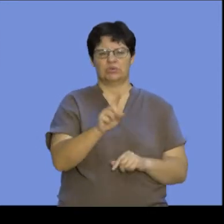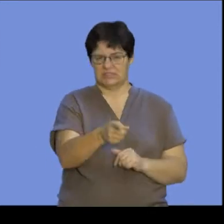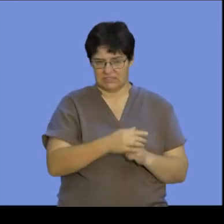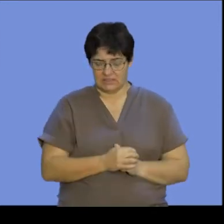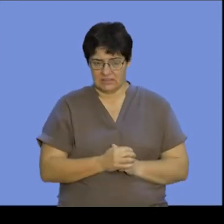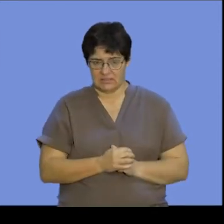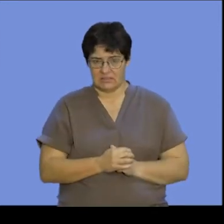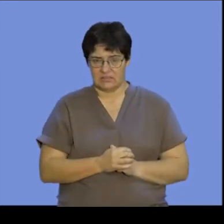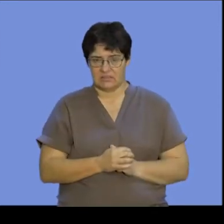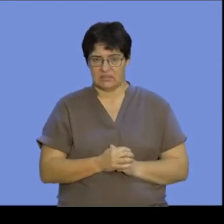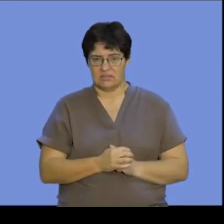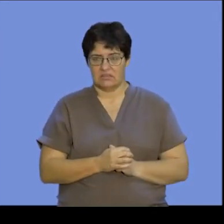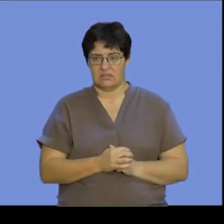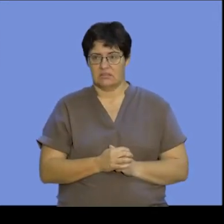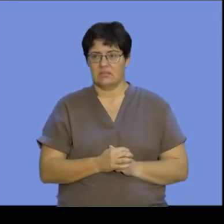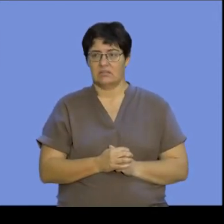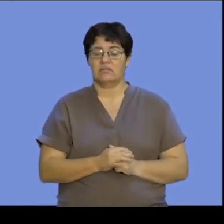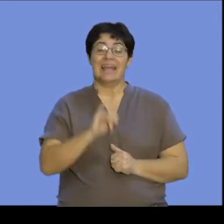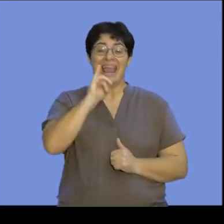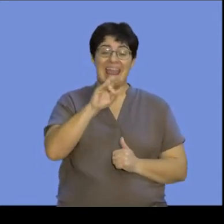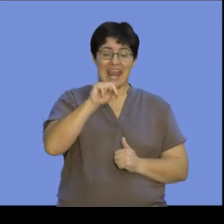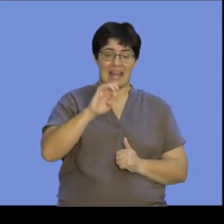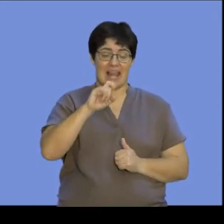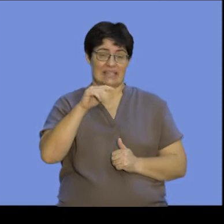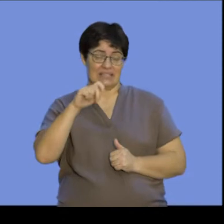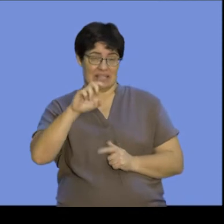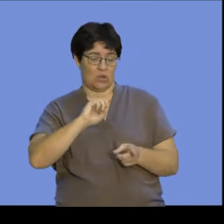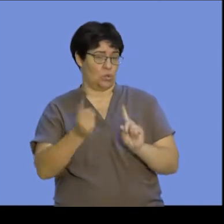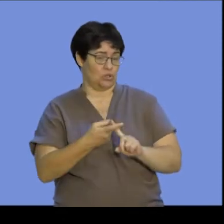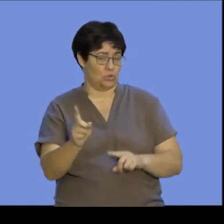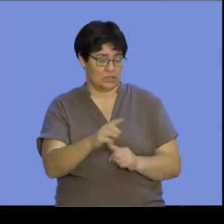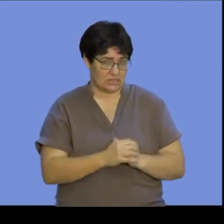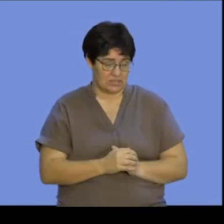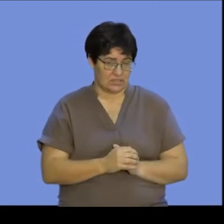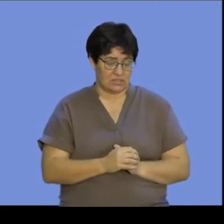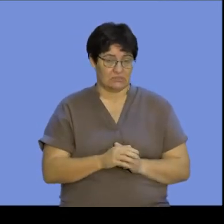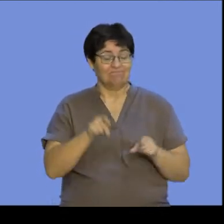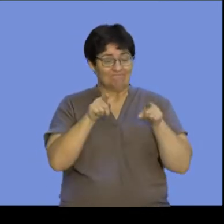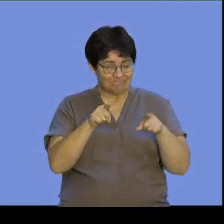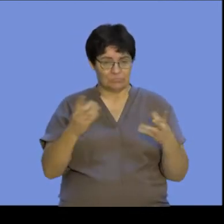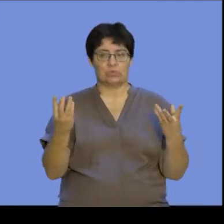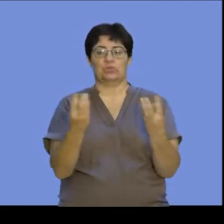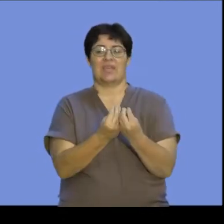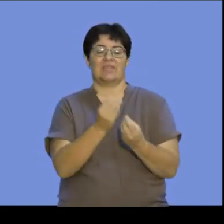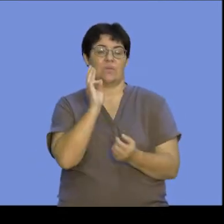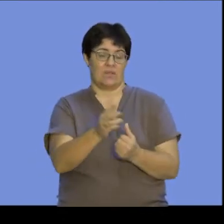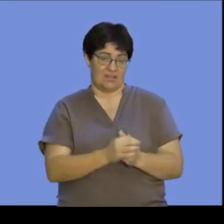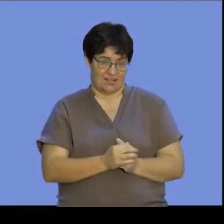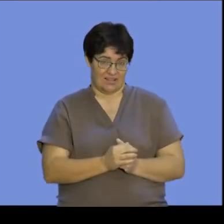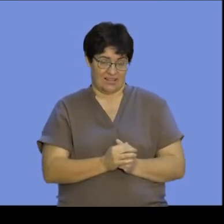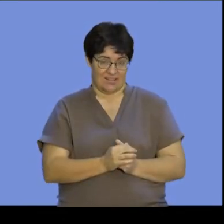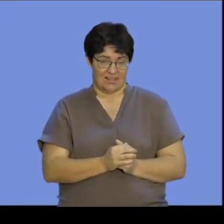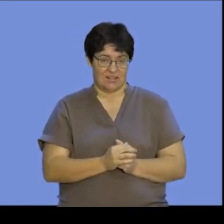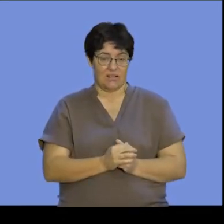We're going to talk about what an inelastic collision is. And the two are going to go together. So we're going to talk